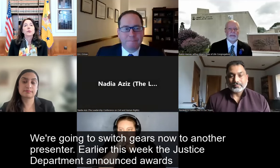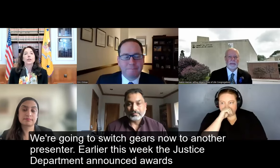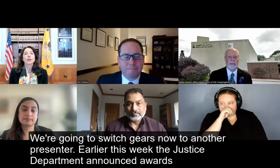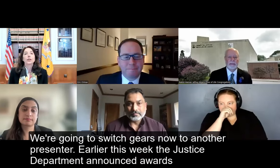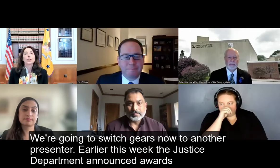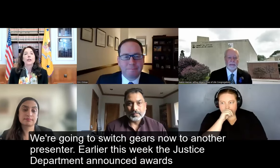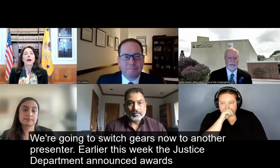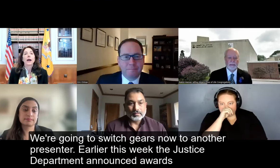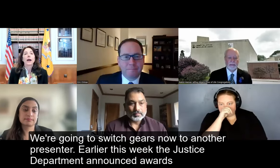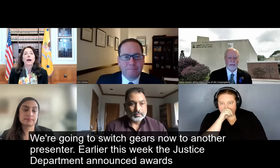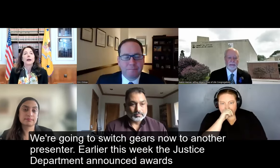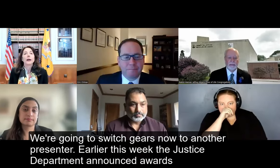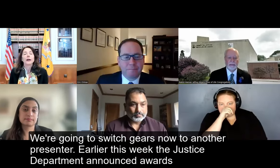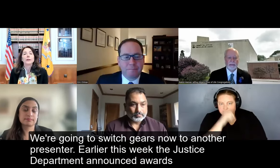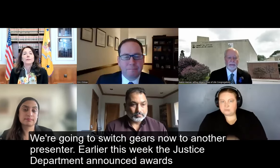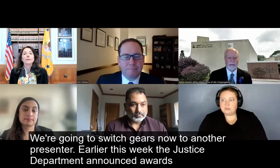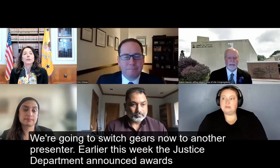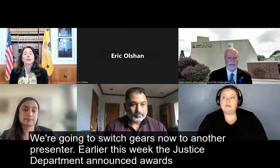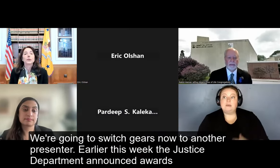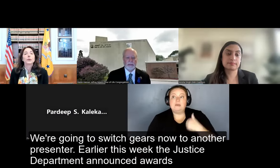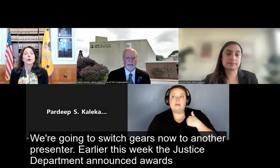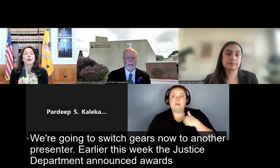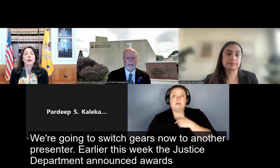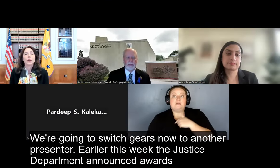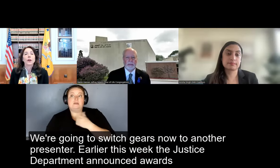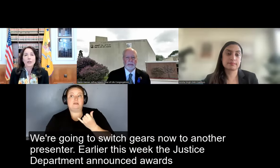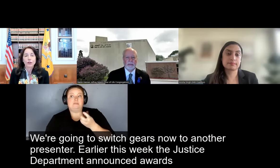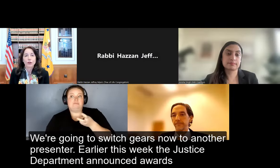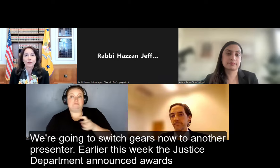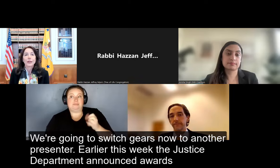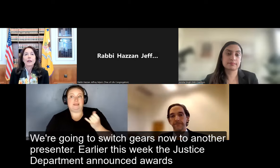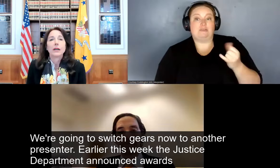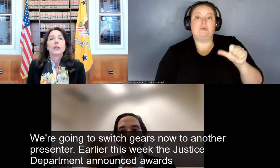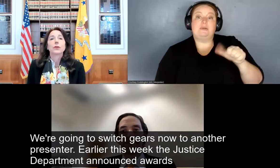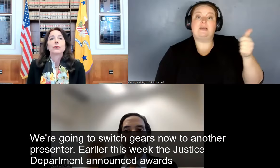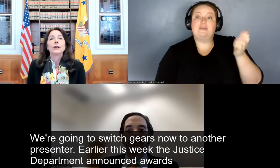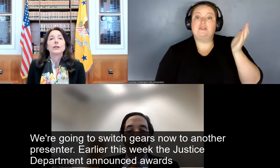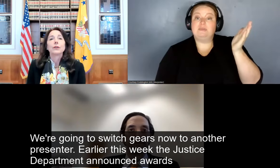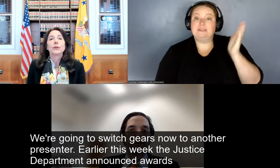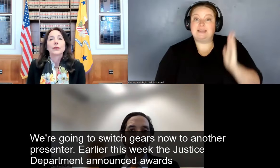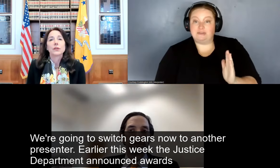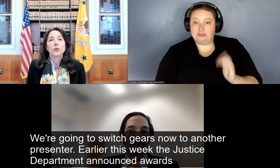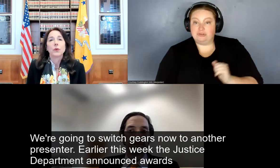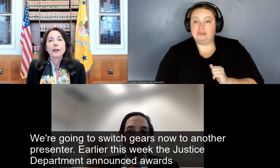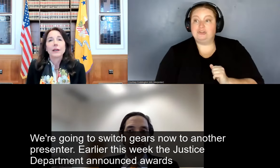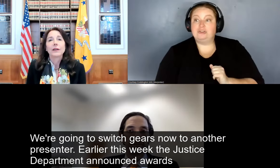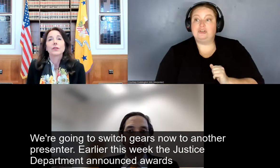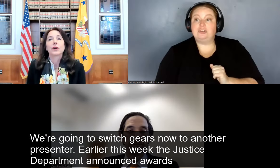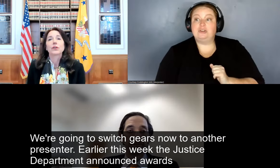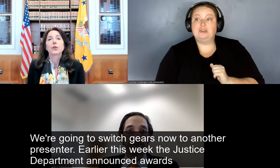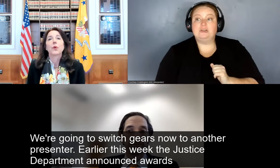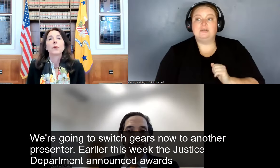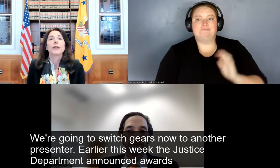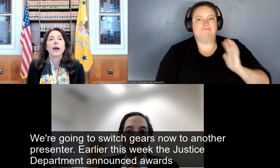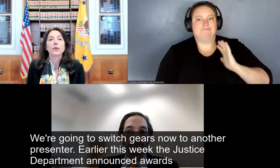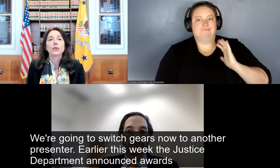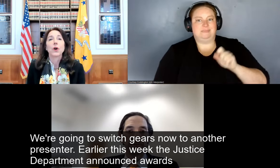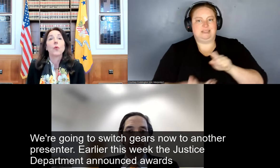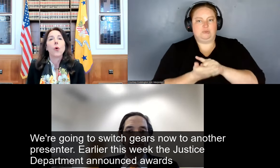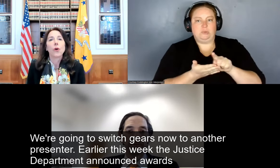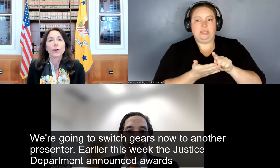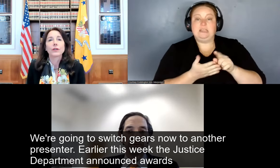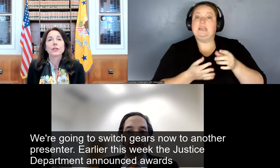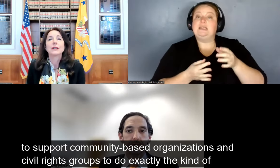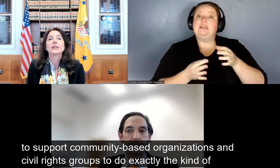We're going to switch gears now to another presenter. Earlier this week, the Justice Department